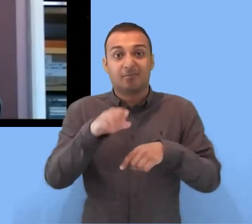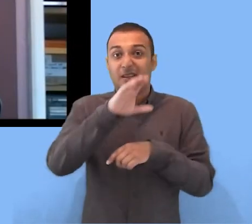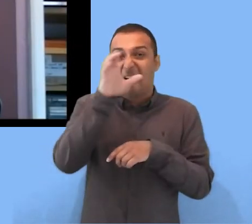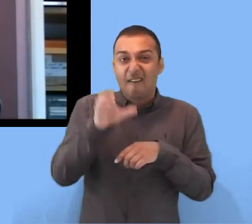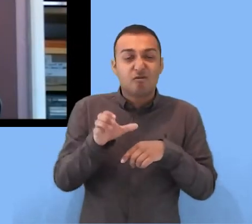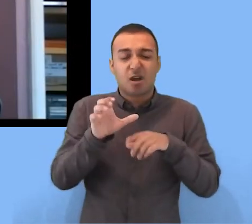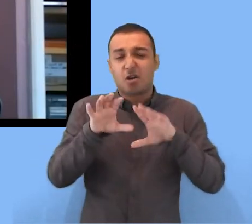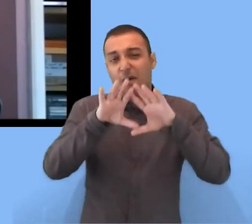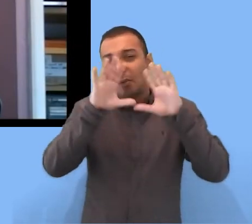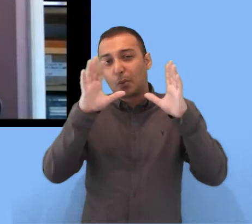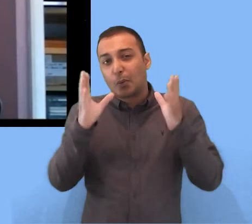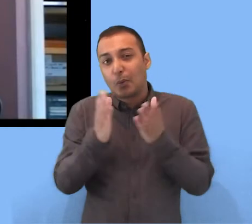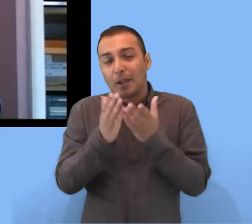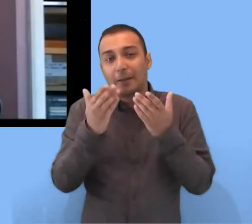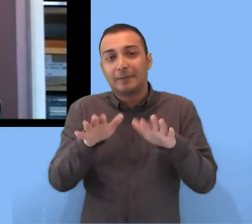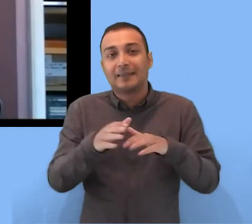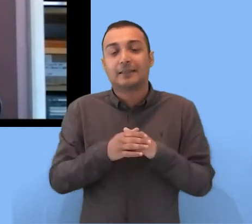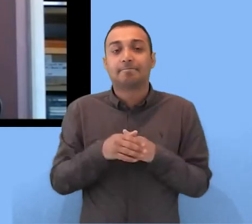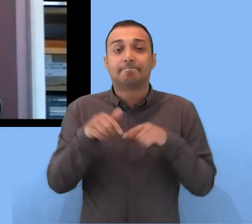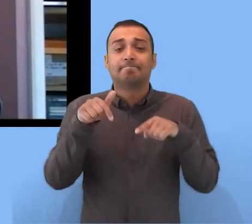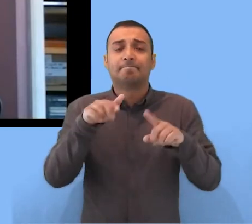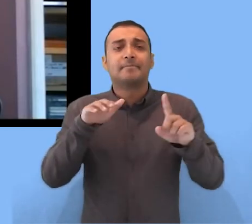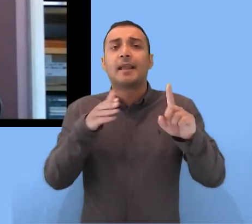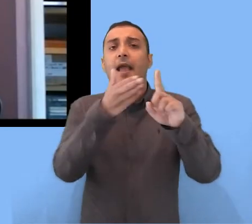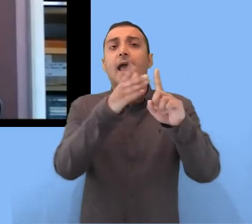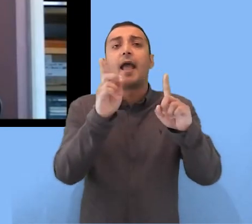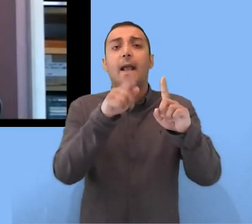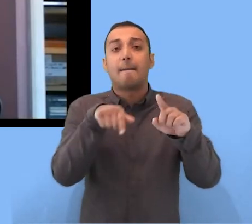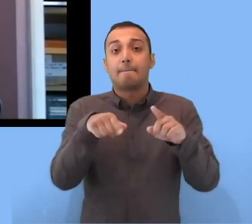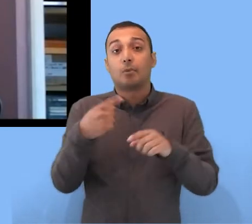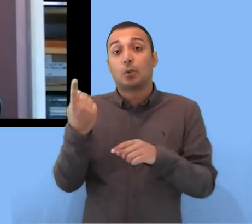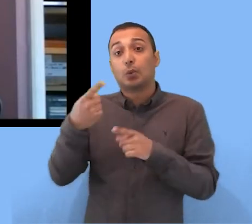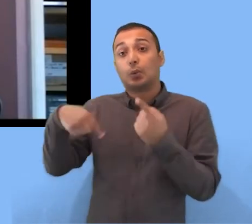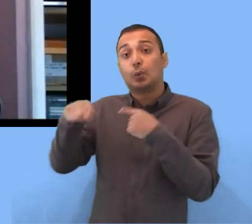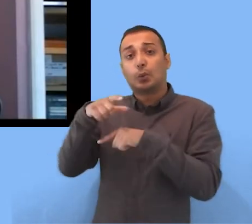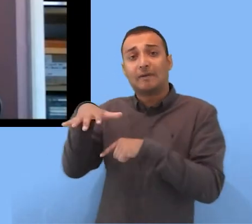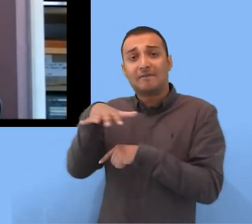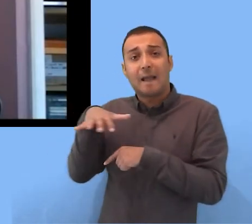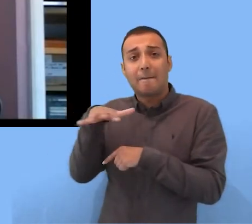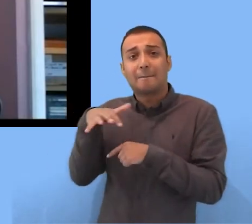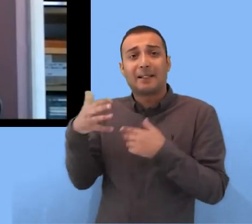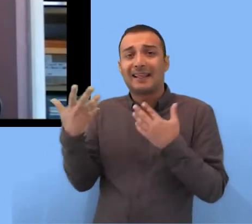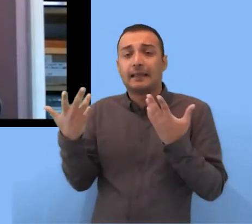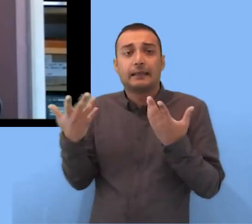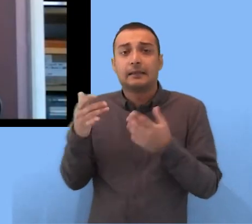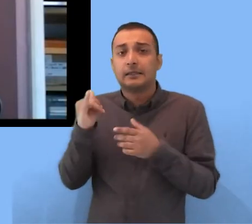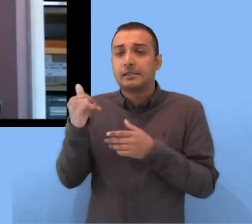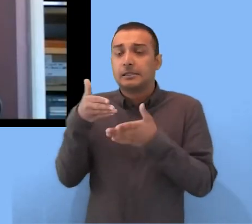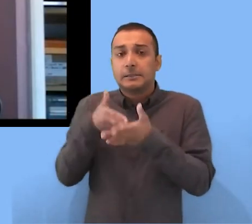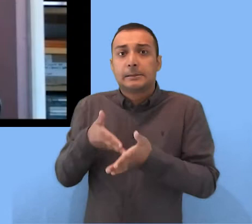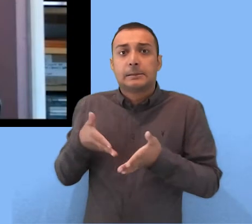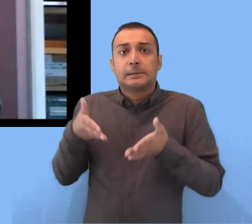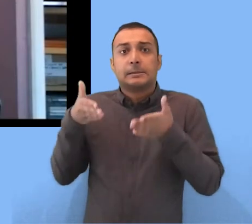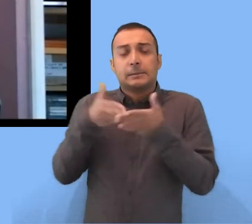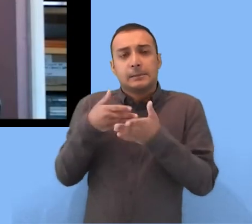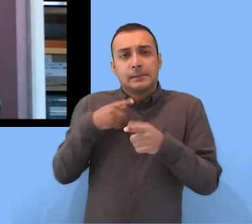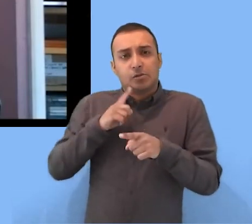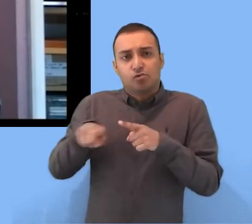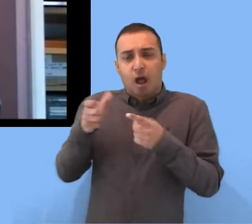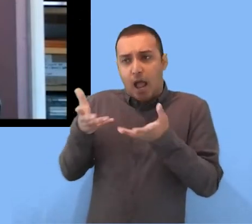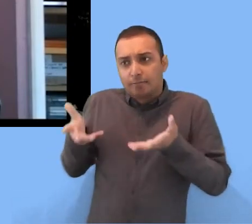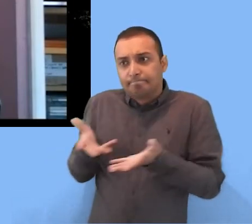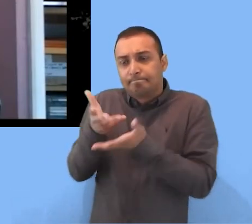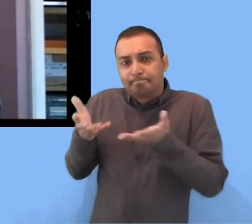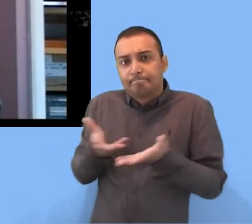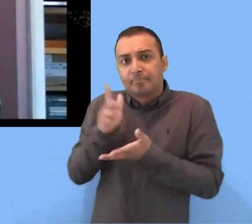support all children with a particular focus on empowering the most disadvantaged families to feel comfortable and motivated to engage